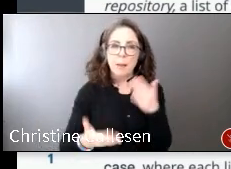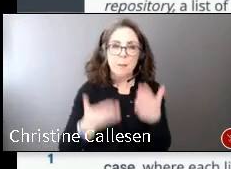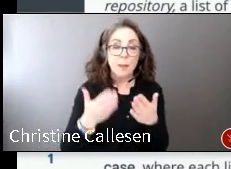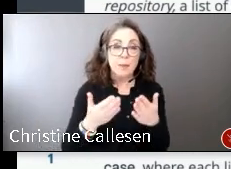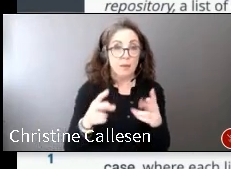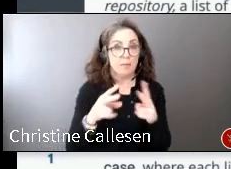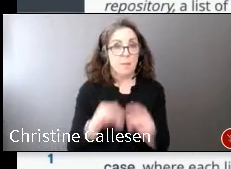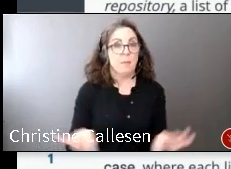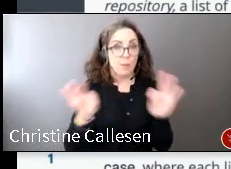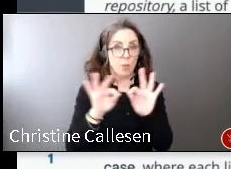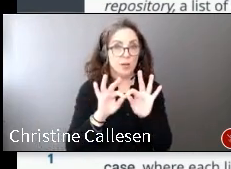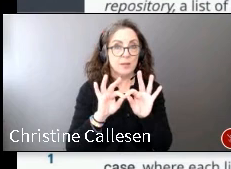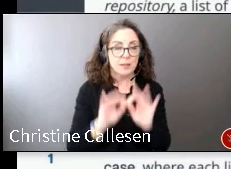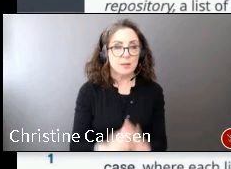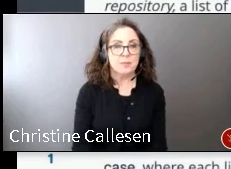important.